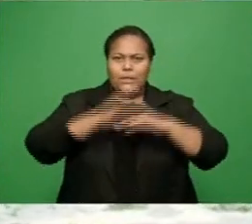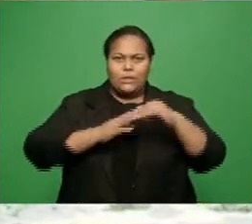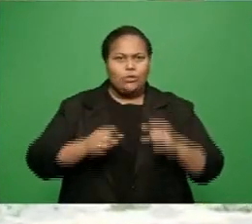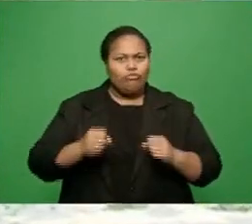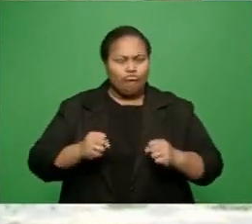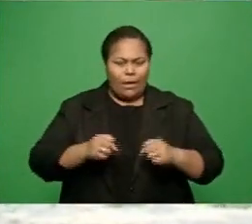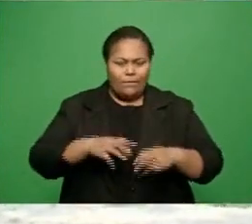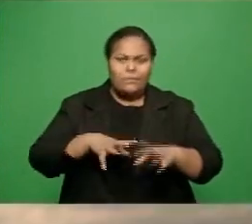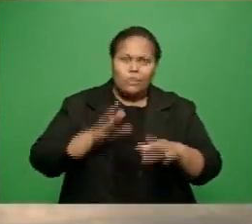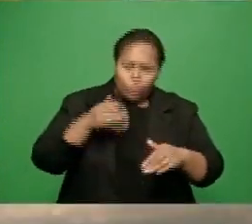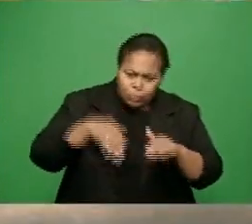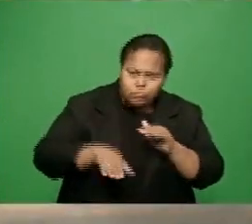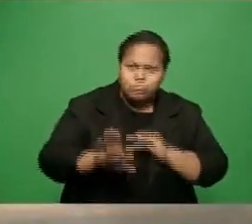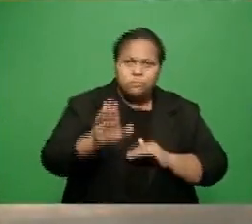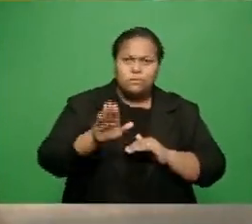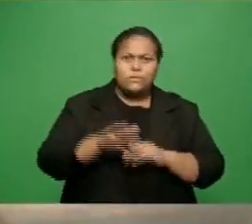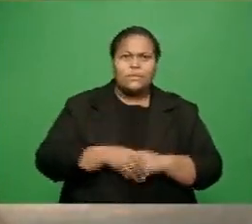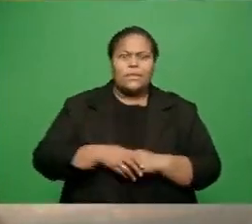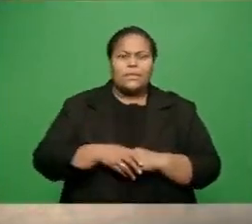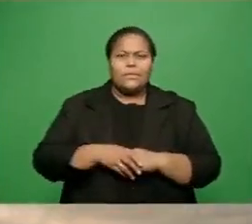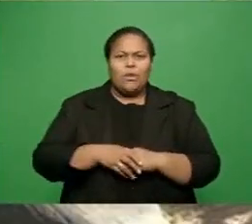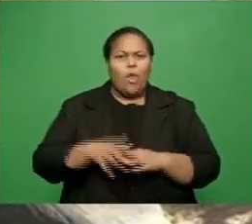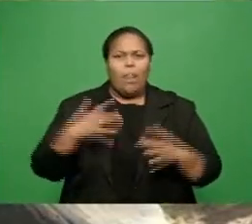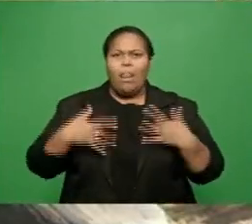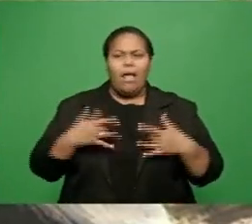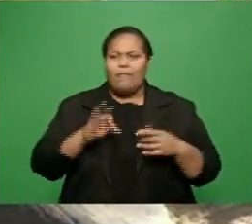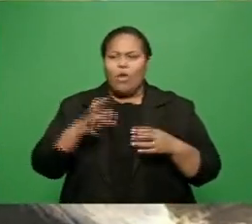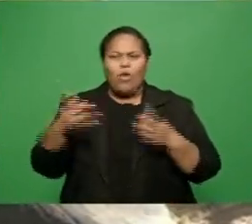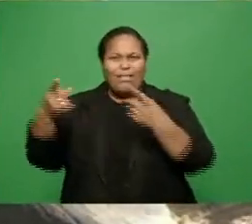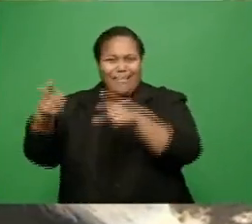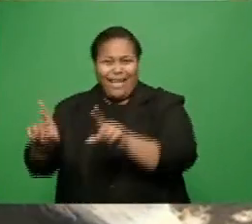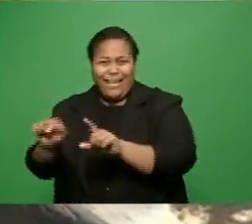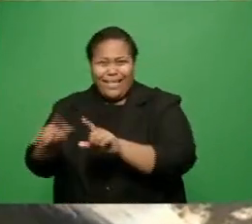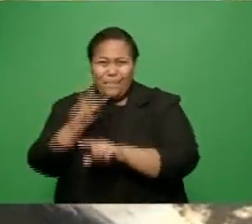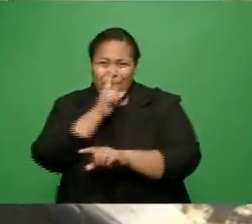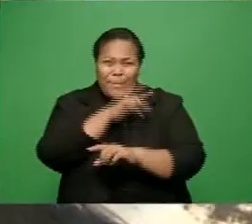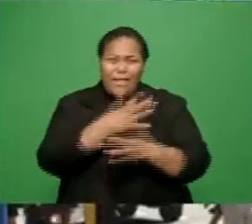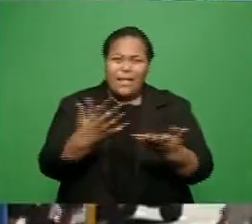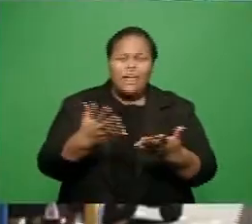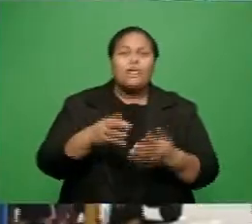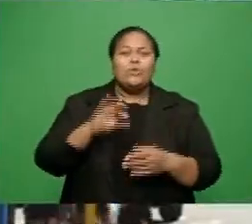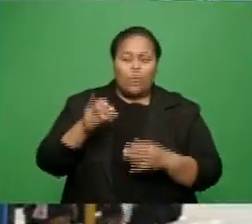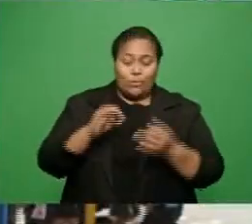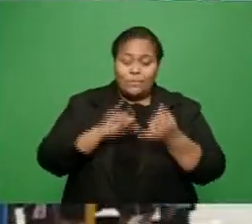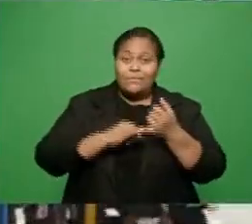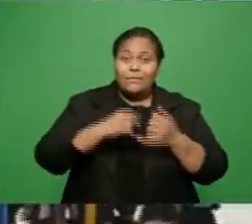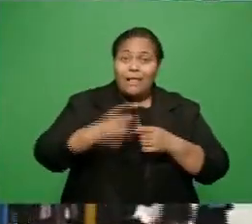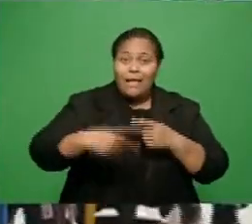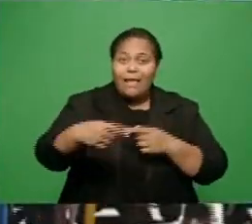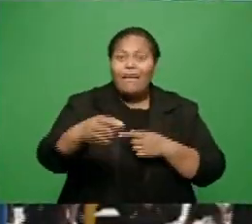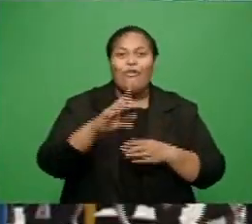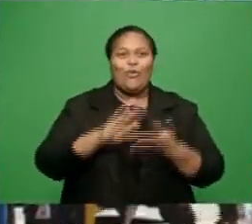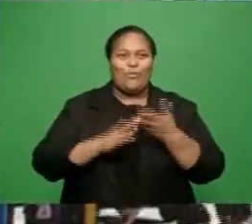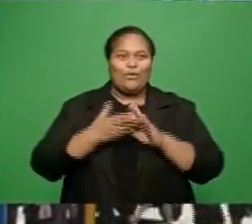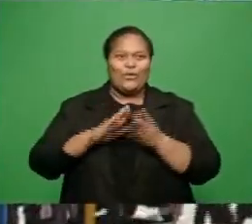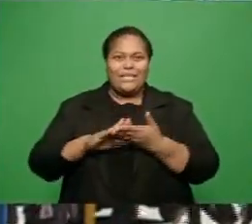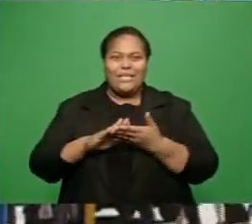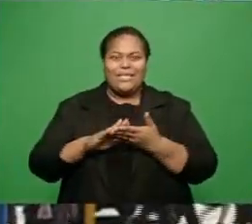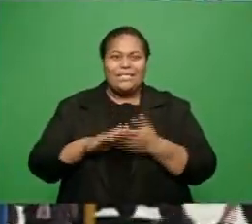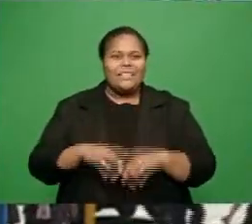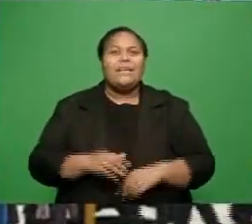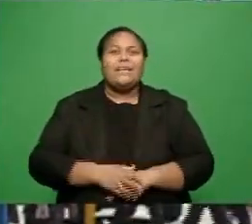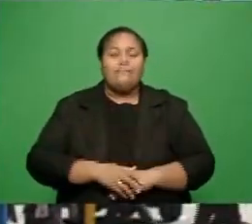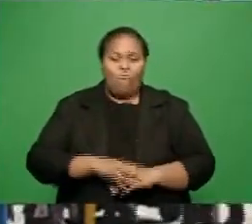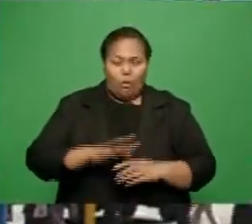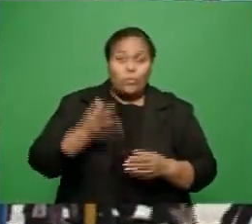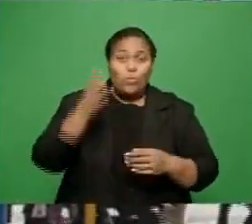lost. She says this will also help create sustainable and secure communities. With the new program strengthening women's resilience to